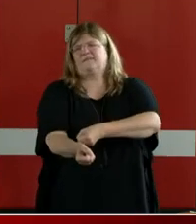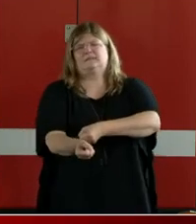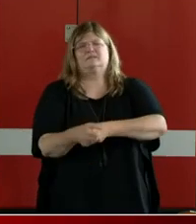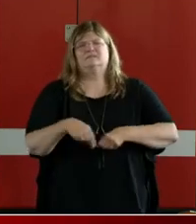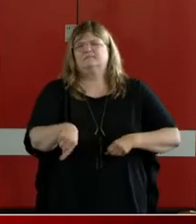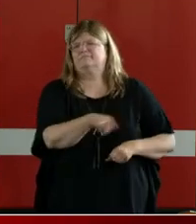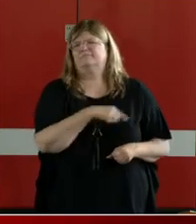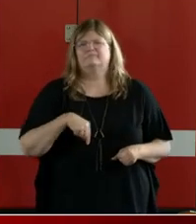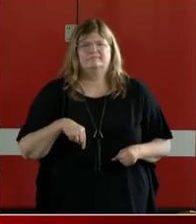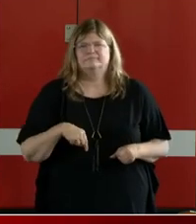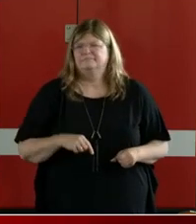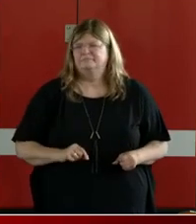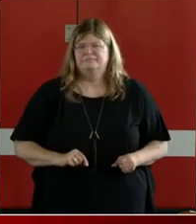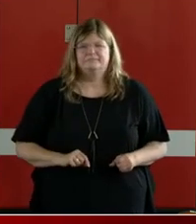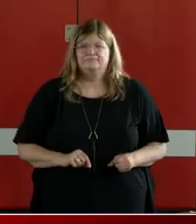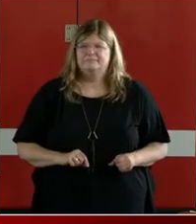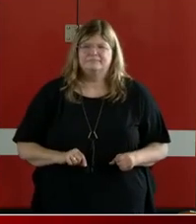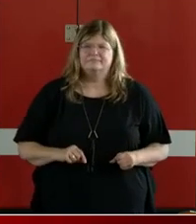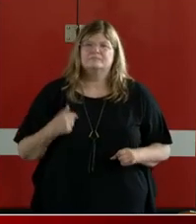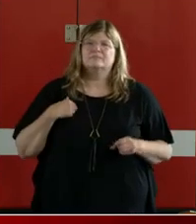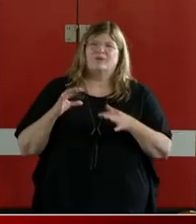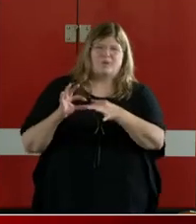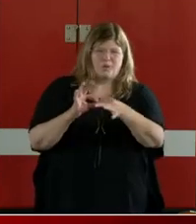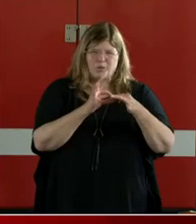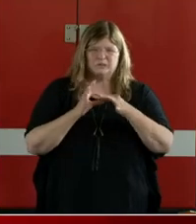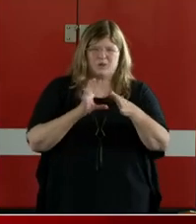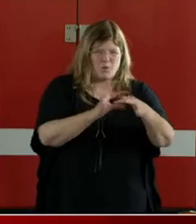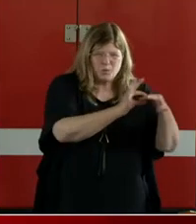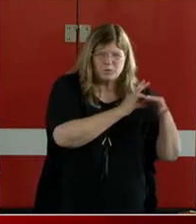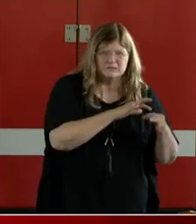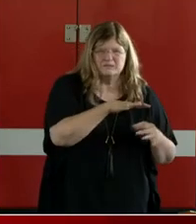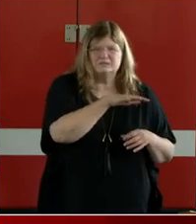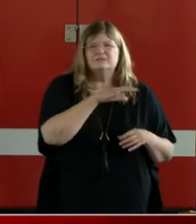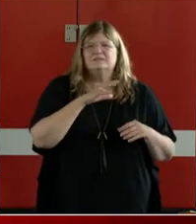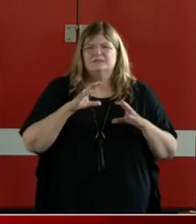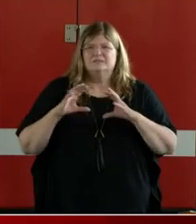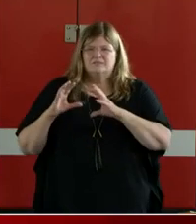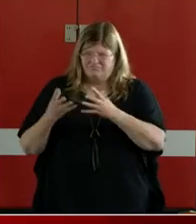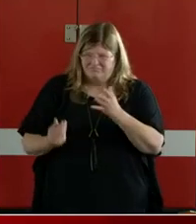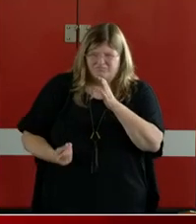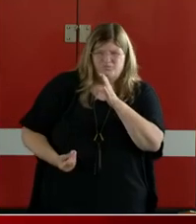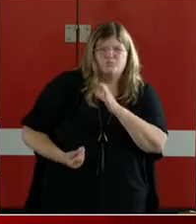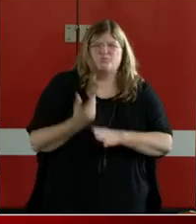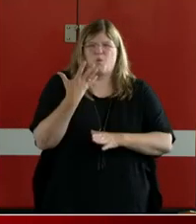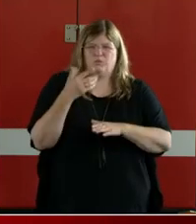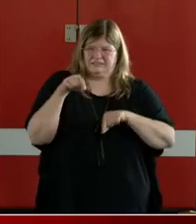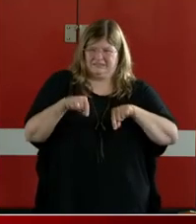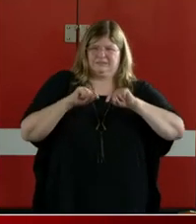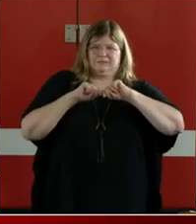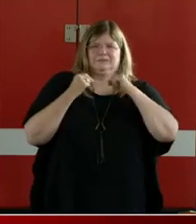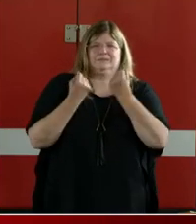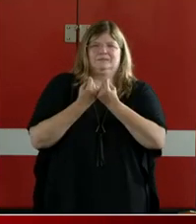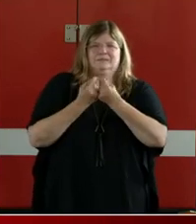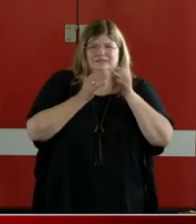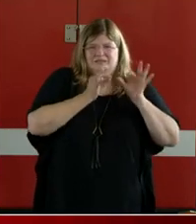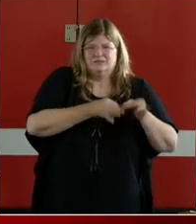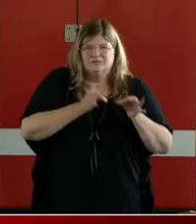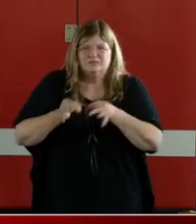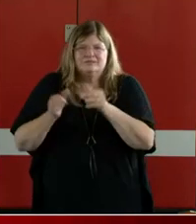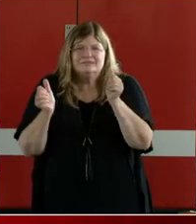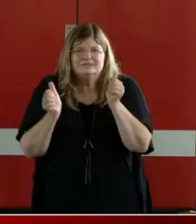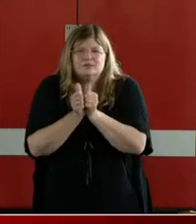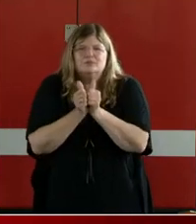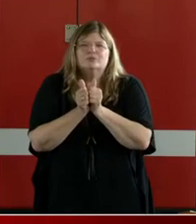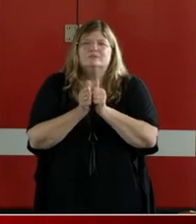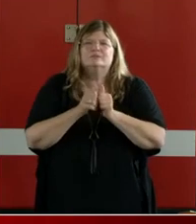We organized. We became a team together, and we made decisions together. And that's what you see today, and that's